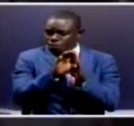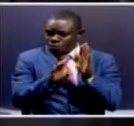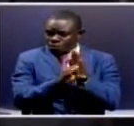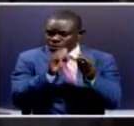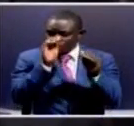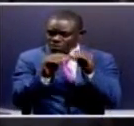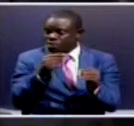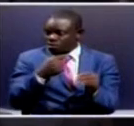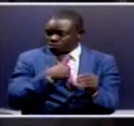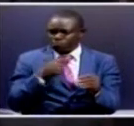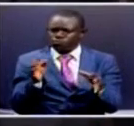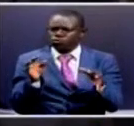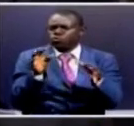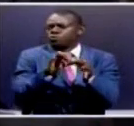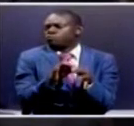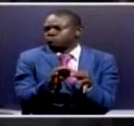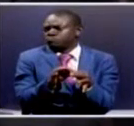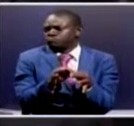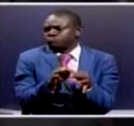discover, some duplicity,